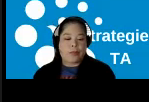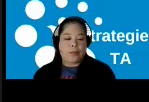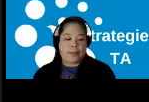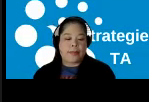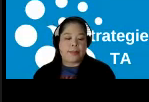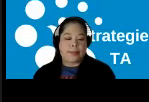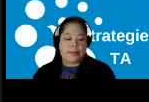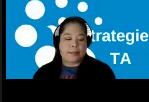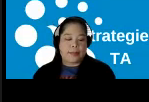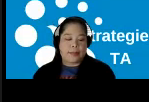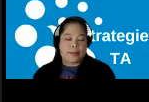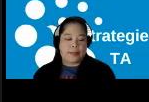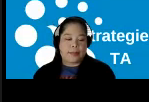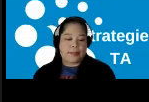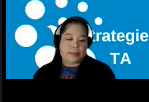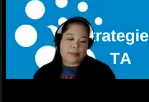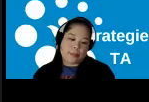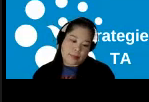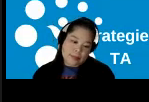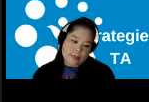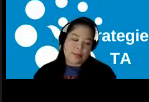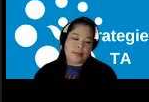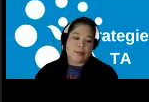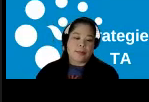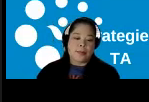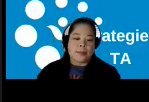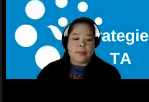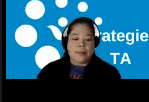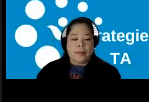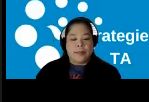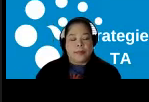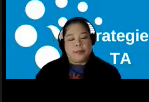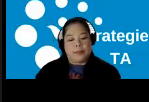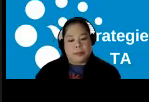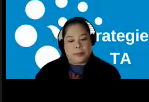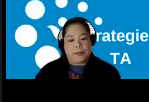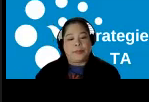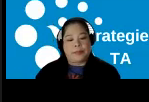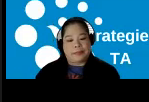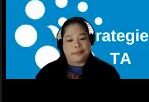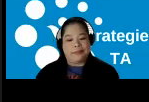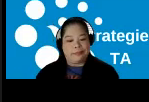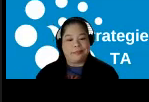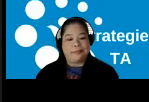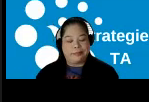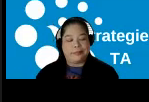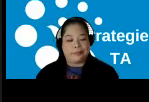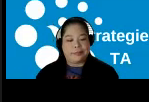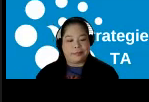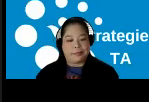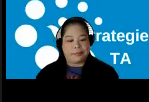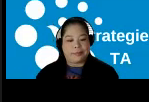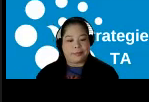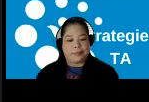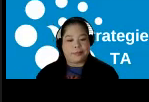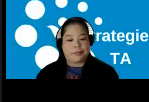that when you give people resources and support them to thrive, you don't need to ultimately punish them because they